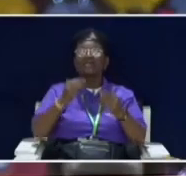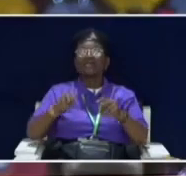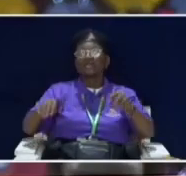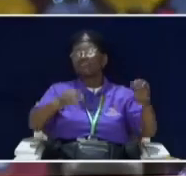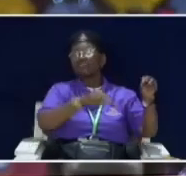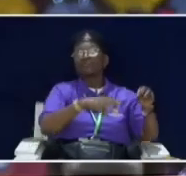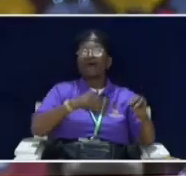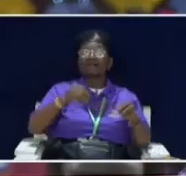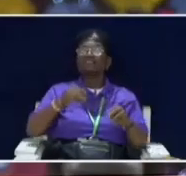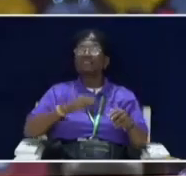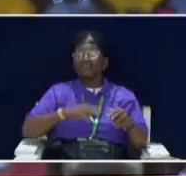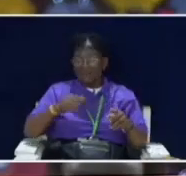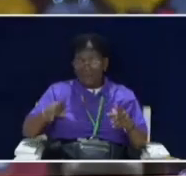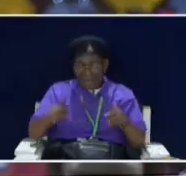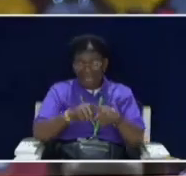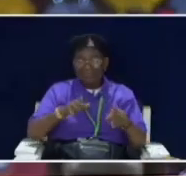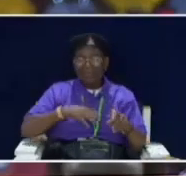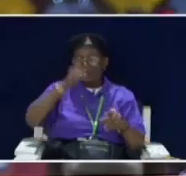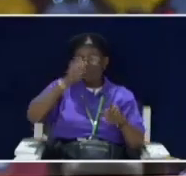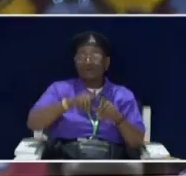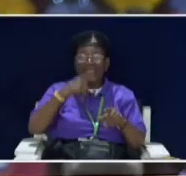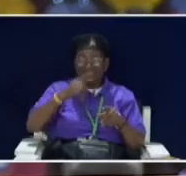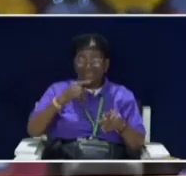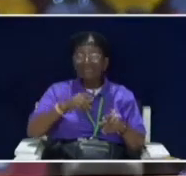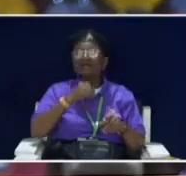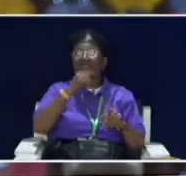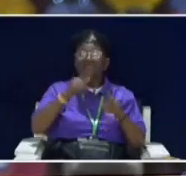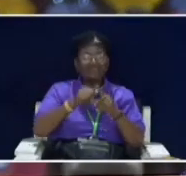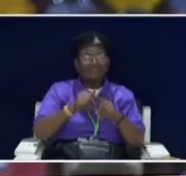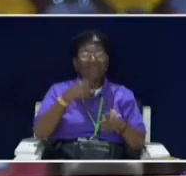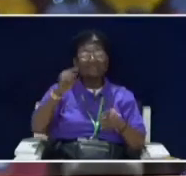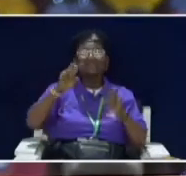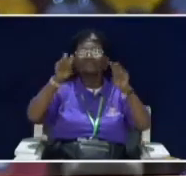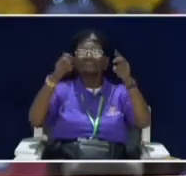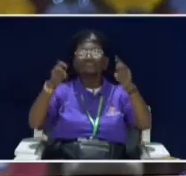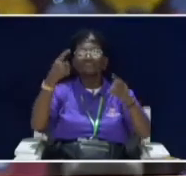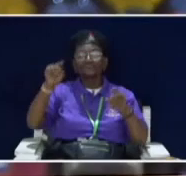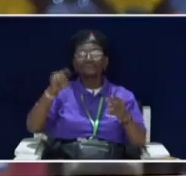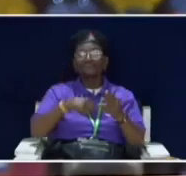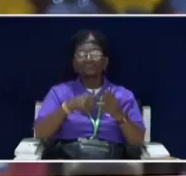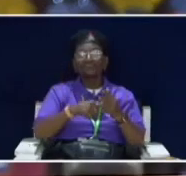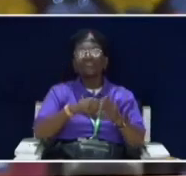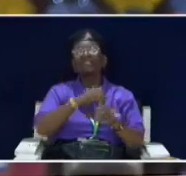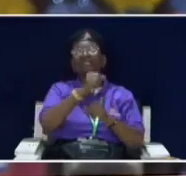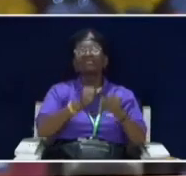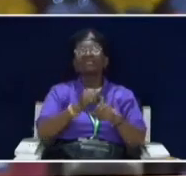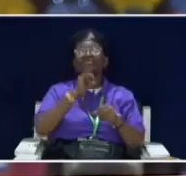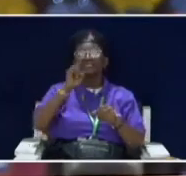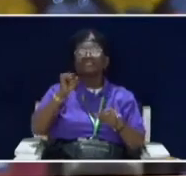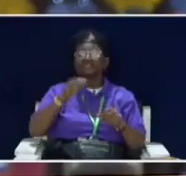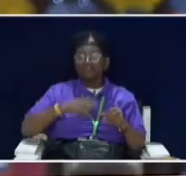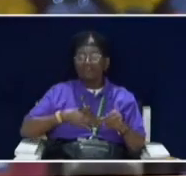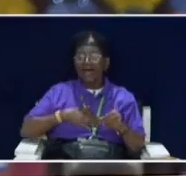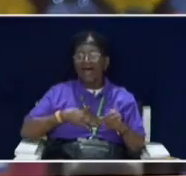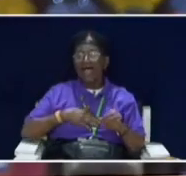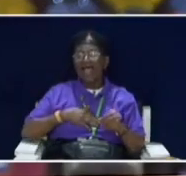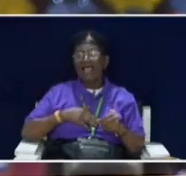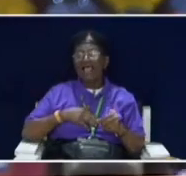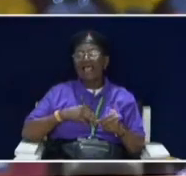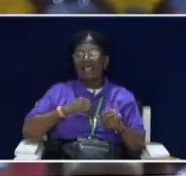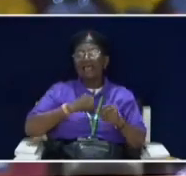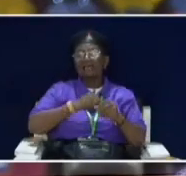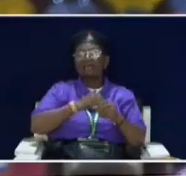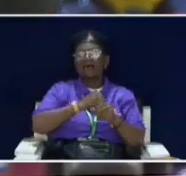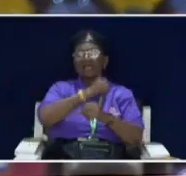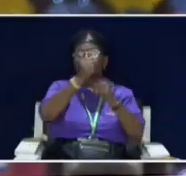yesterday and my sister, by the wind that comes to them. The theme for this year is called my year of wind of favor. My year